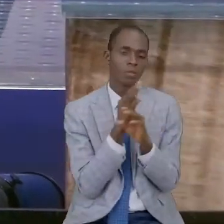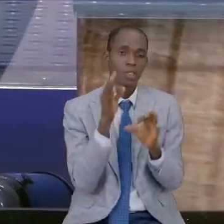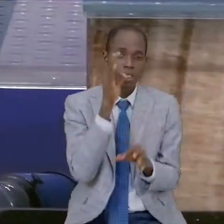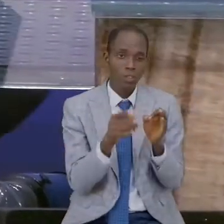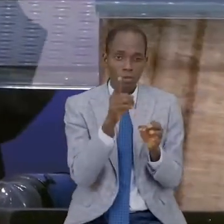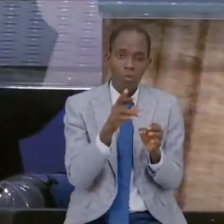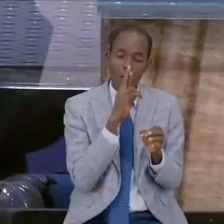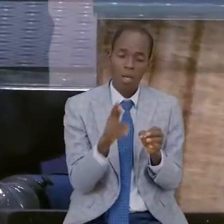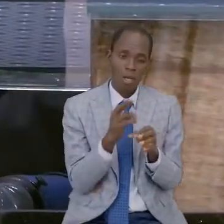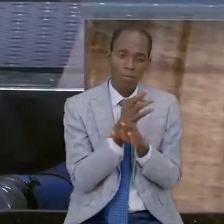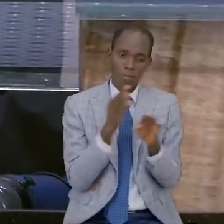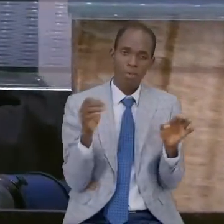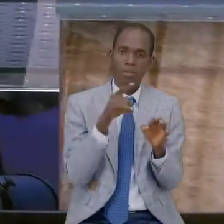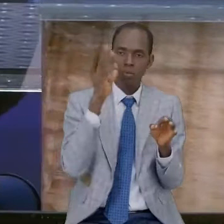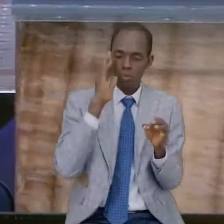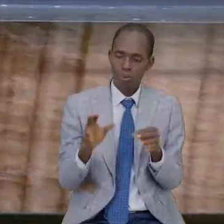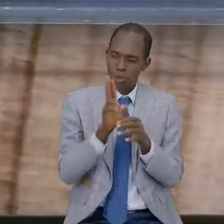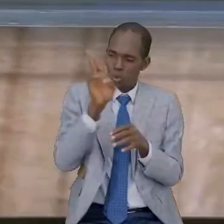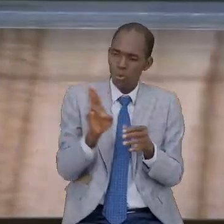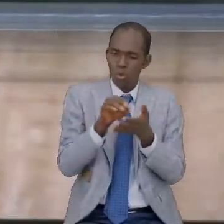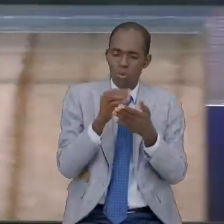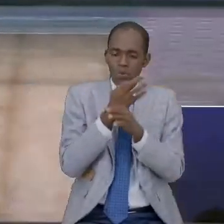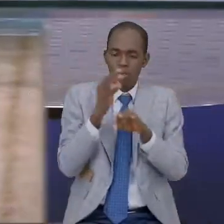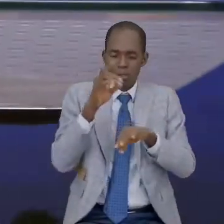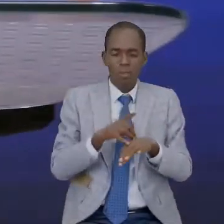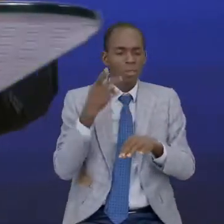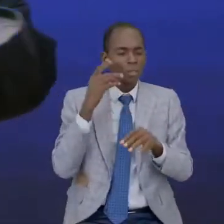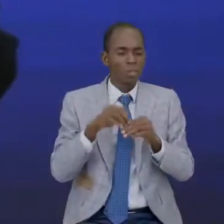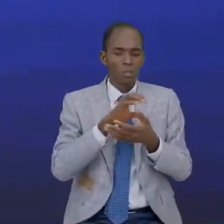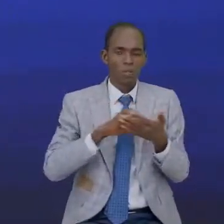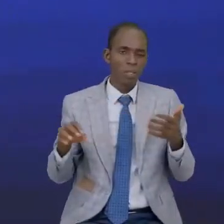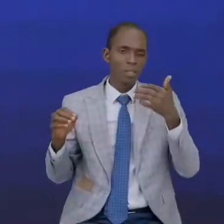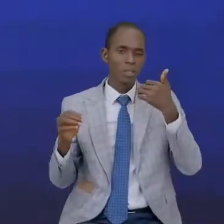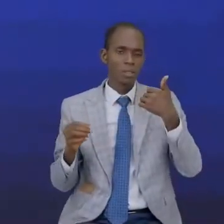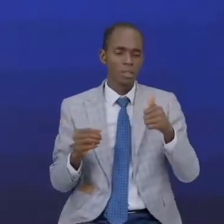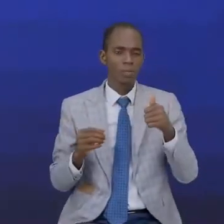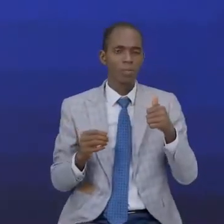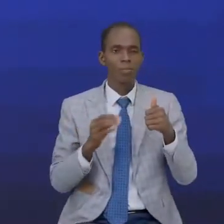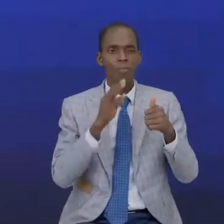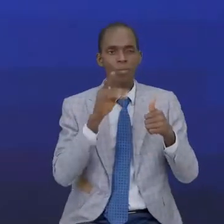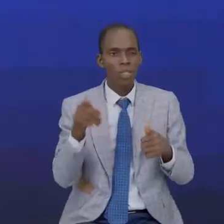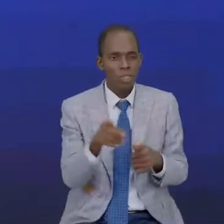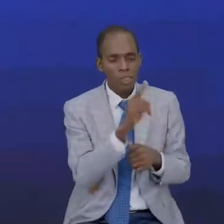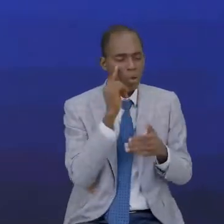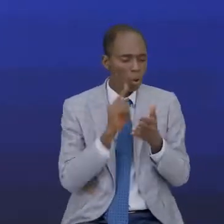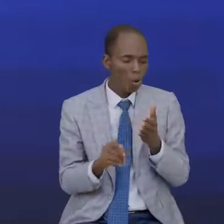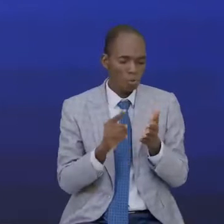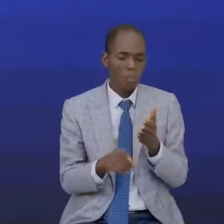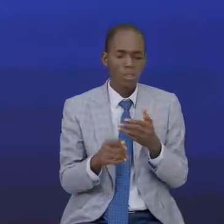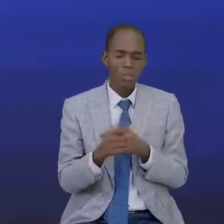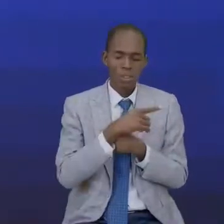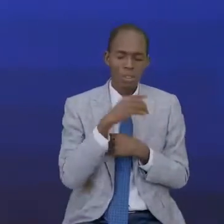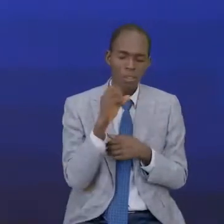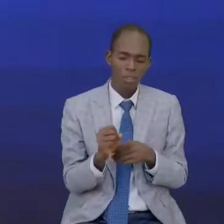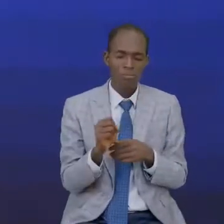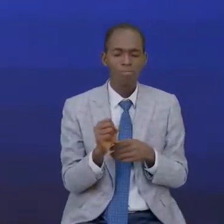you will lose the freedom that you had got. Look at verse 10. In verse 10, ye observe days and